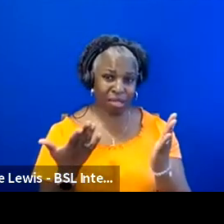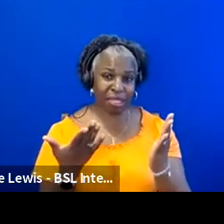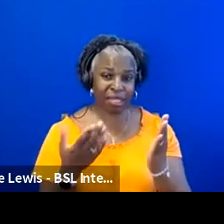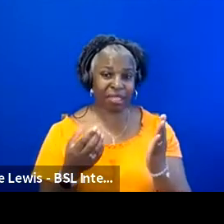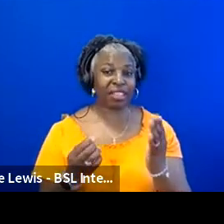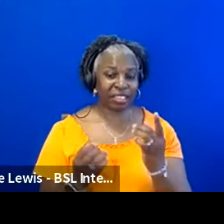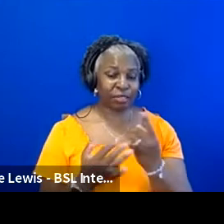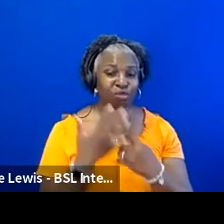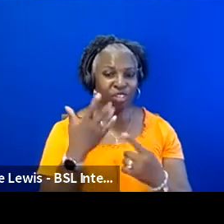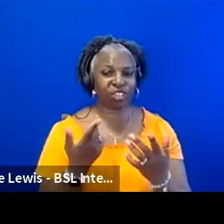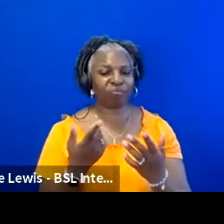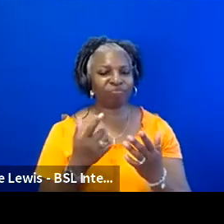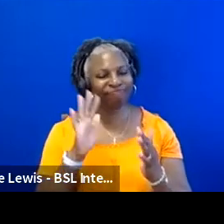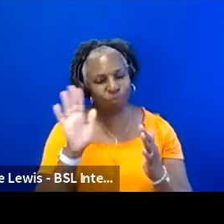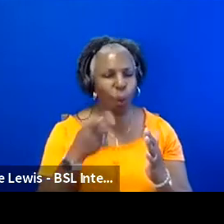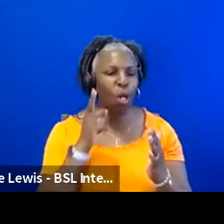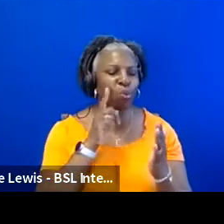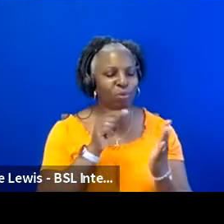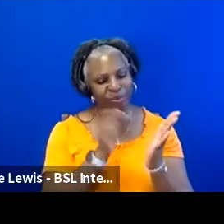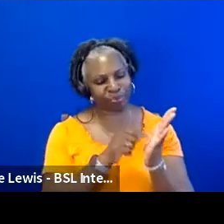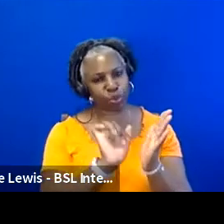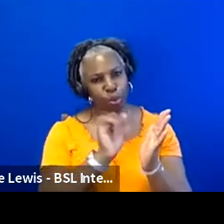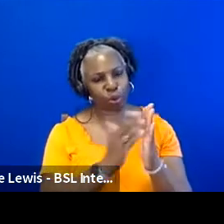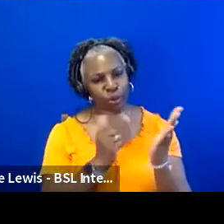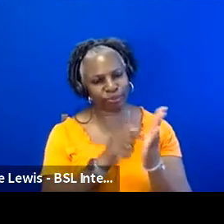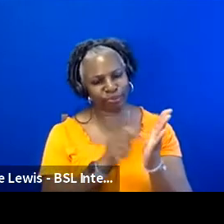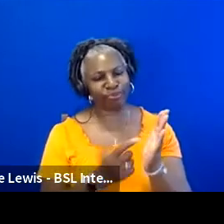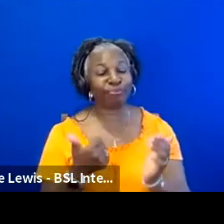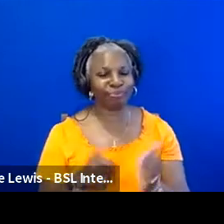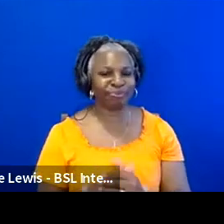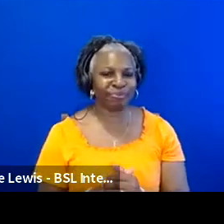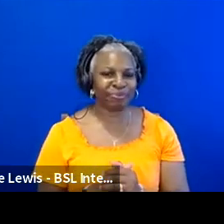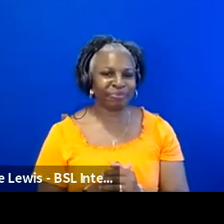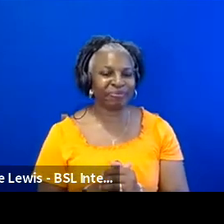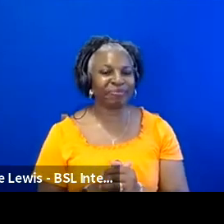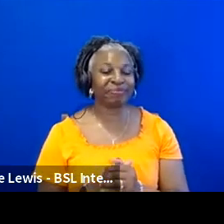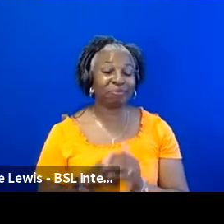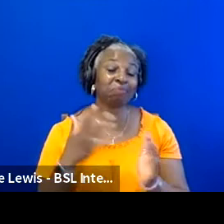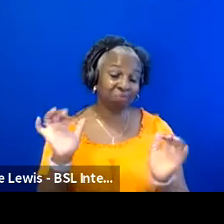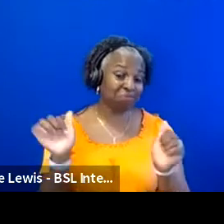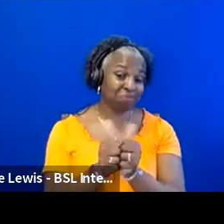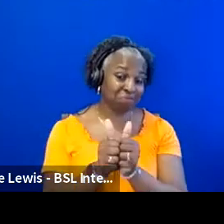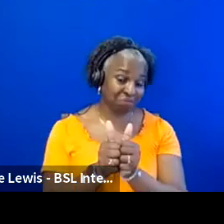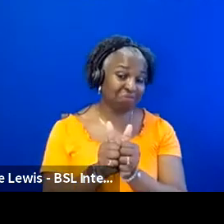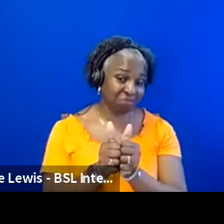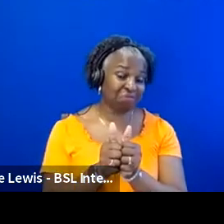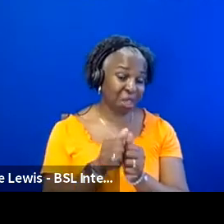would definitely be every single one of the ladies in the book. Indeed, I would agree with you.